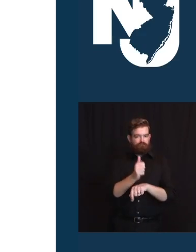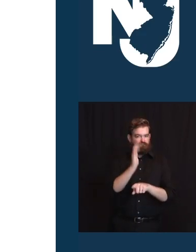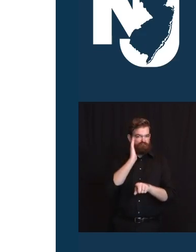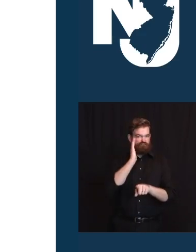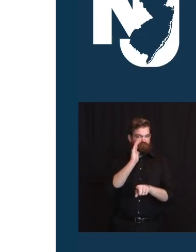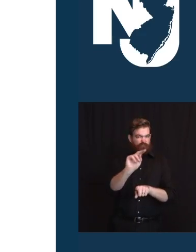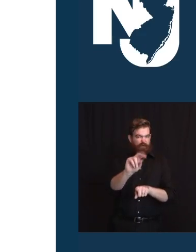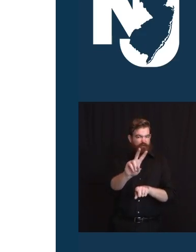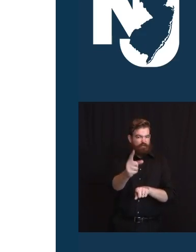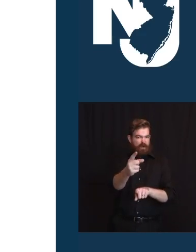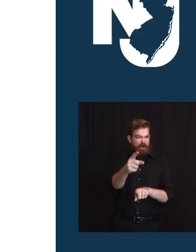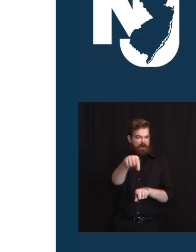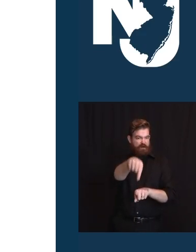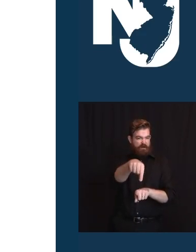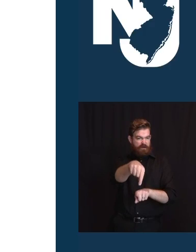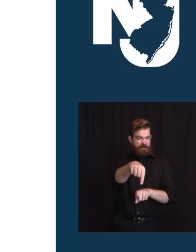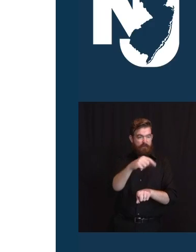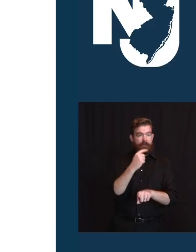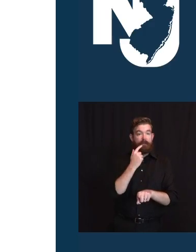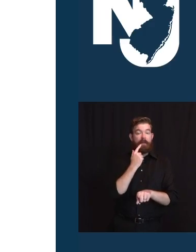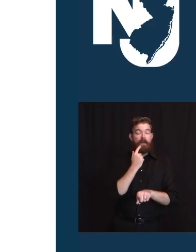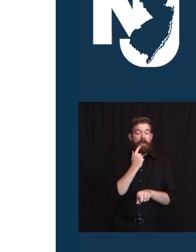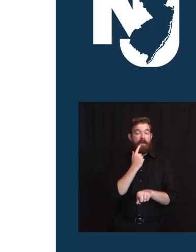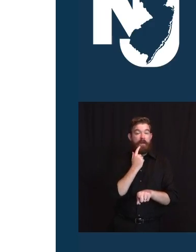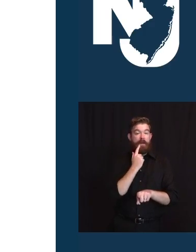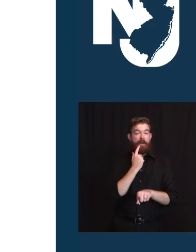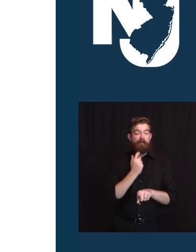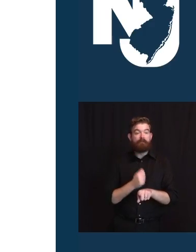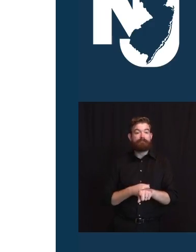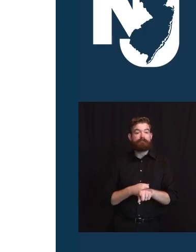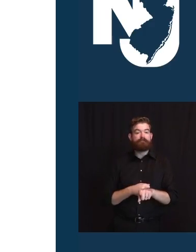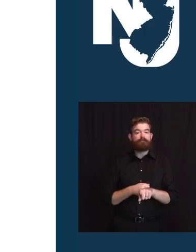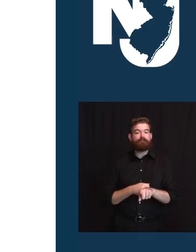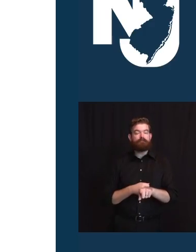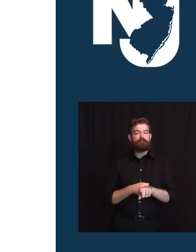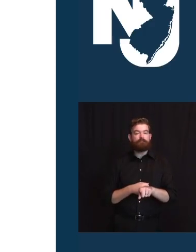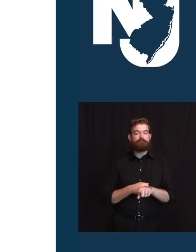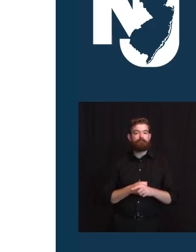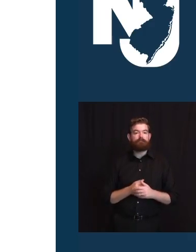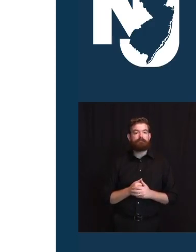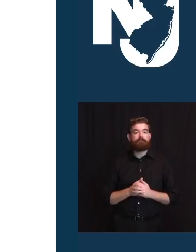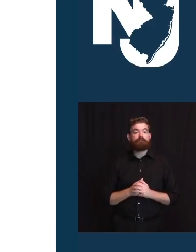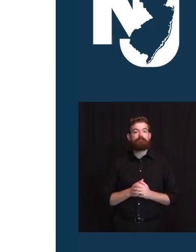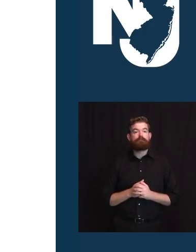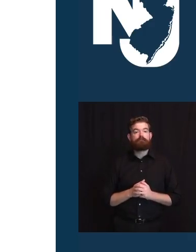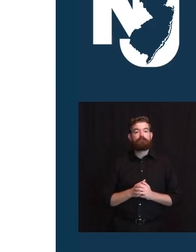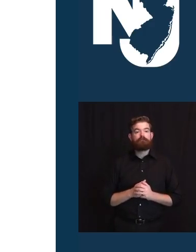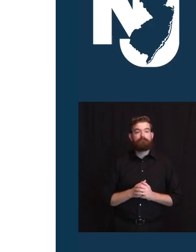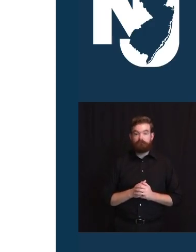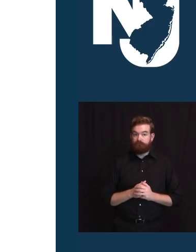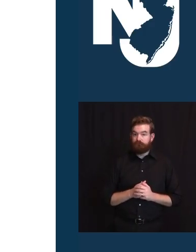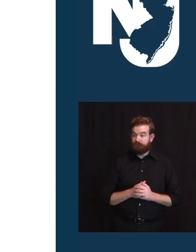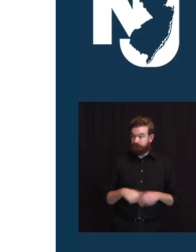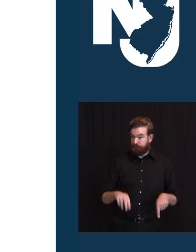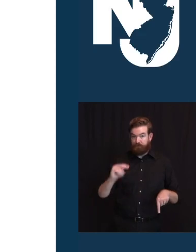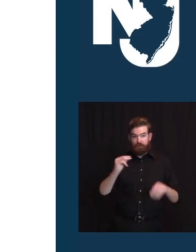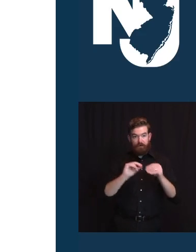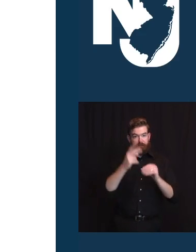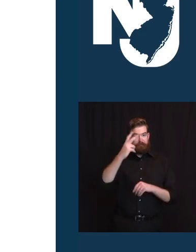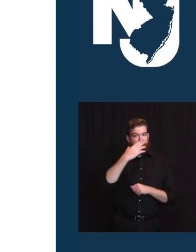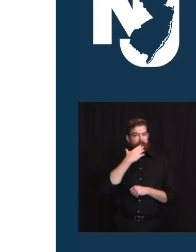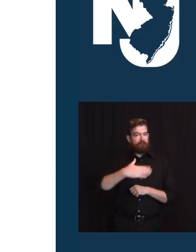this comes with a lot of gratification and satisfaction that we're at least going in the right direction. This ranking